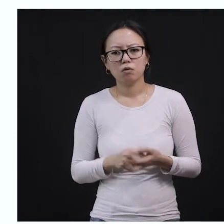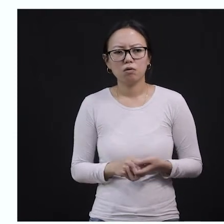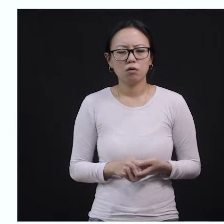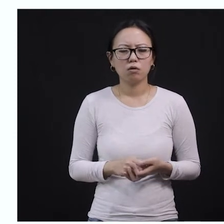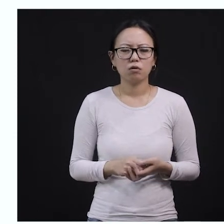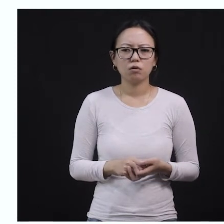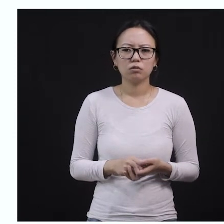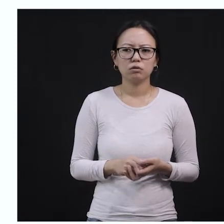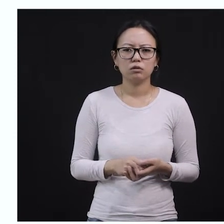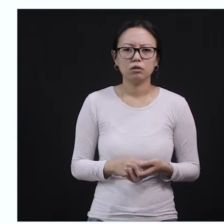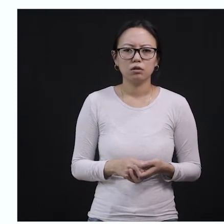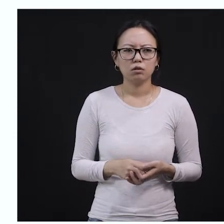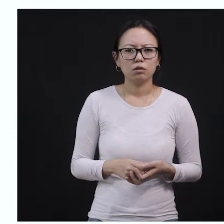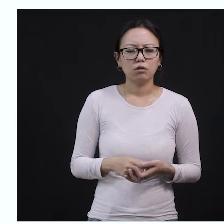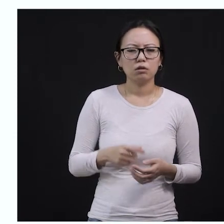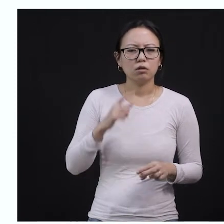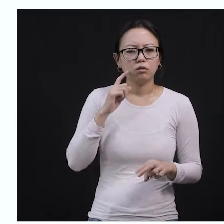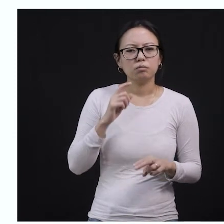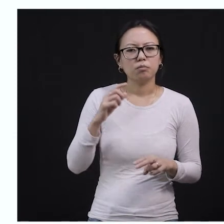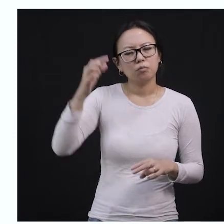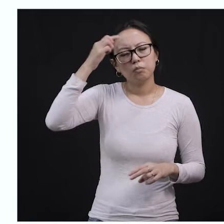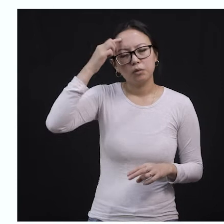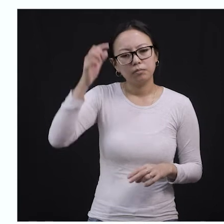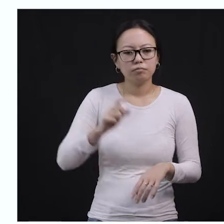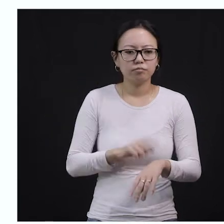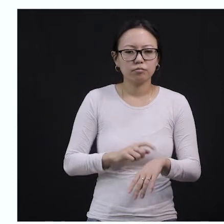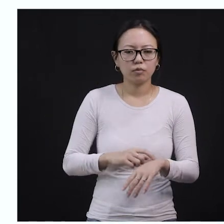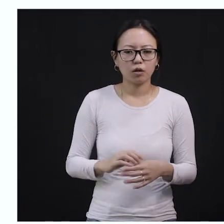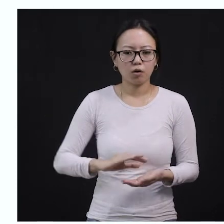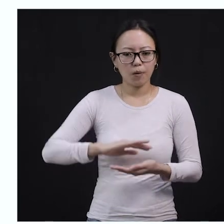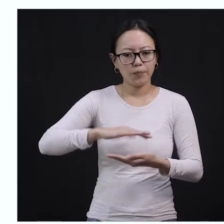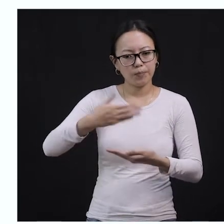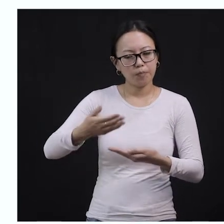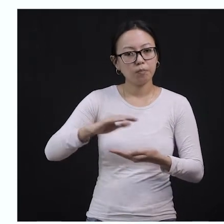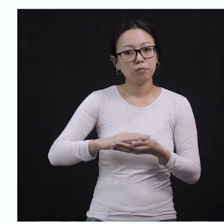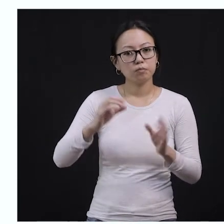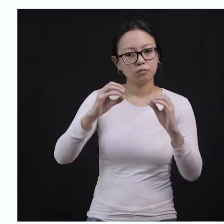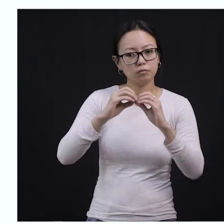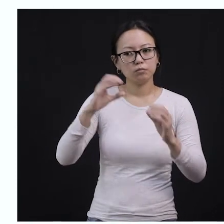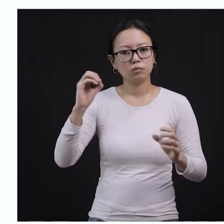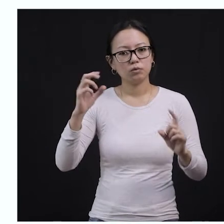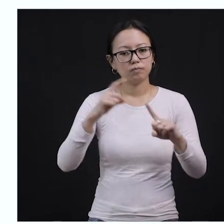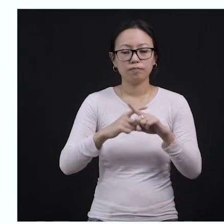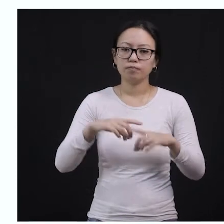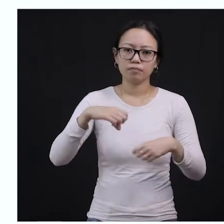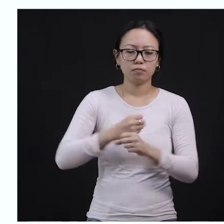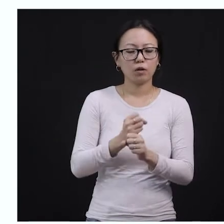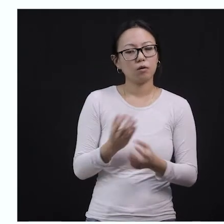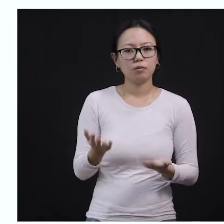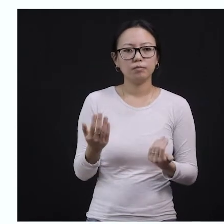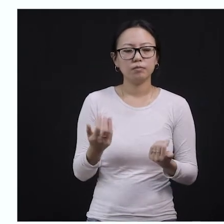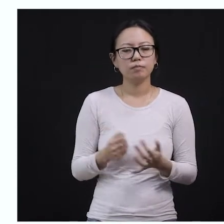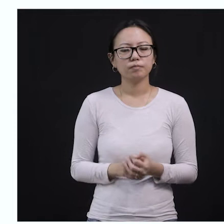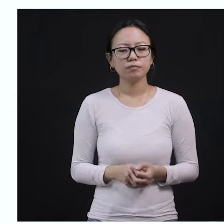use whenever a person get hurt, right? So we can keep some first aid toolbox, or also we